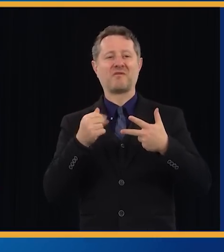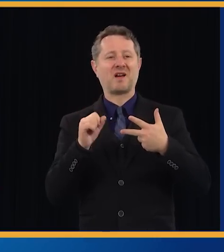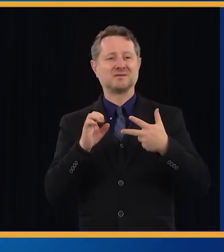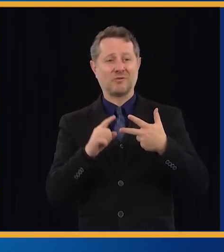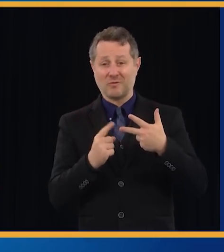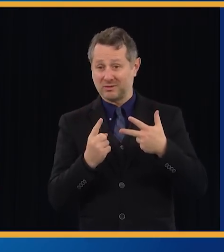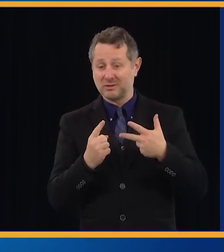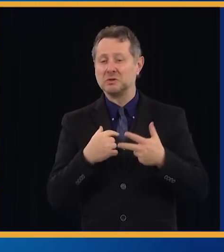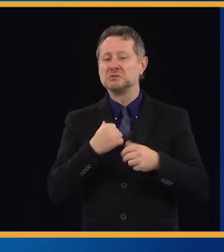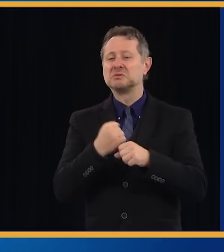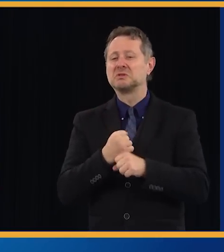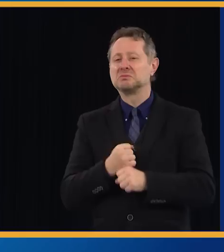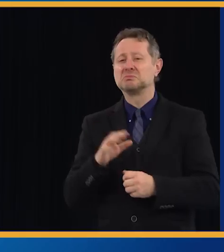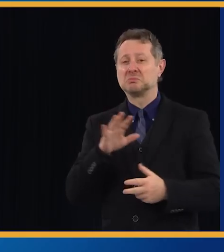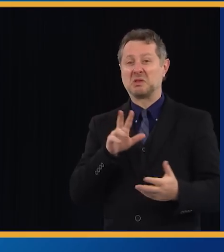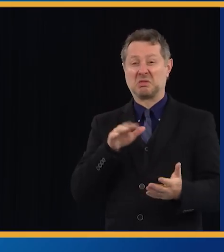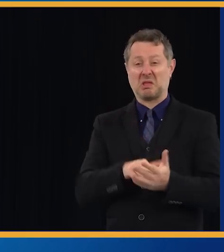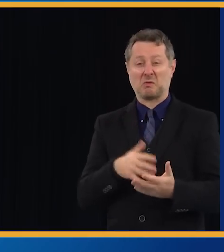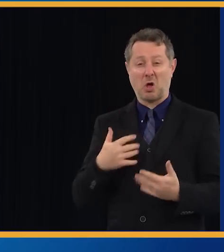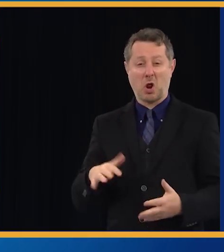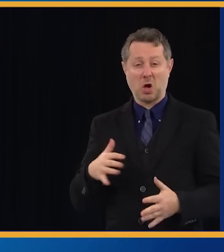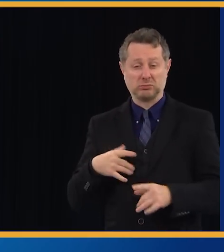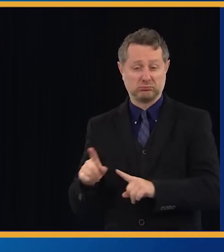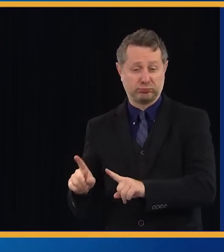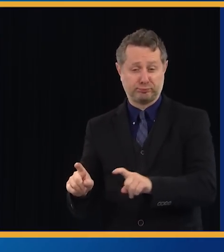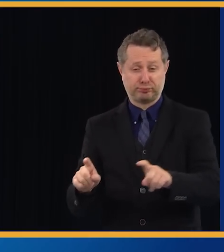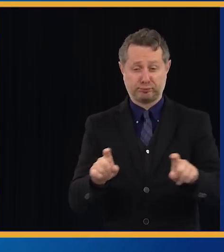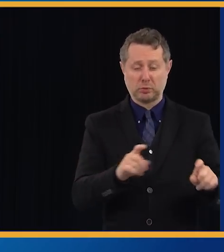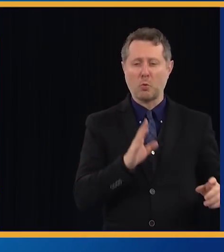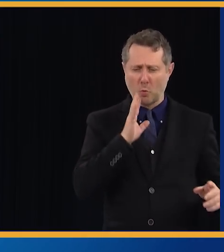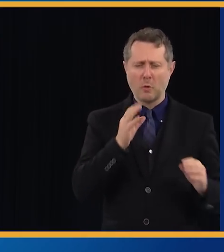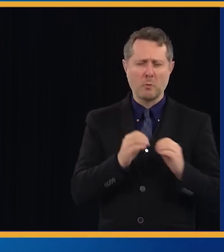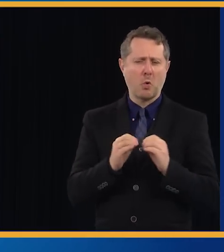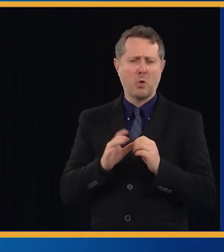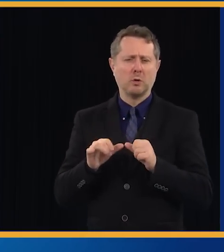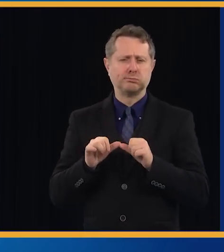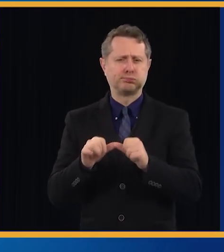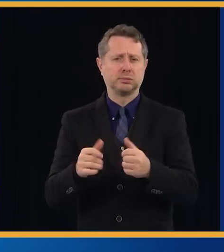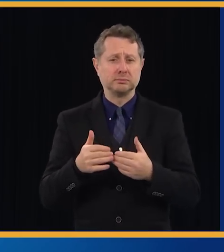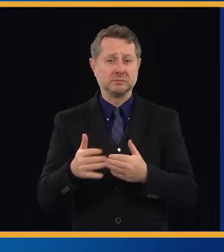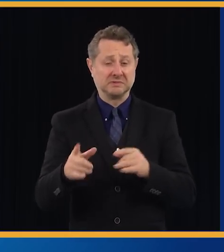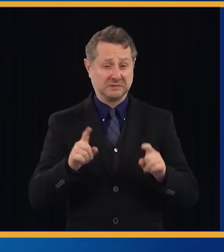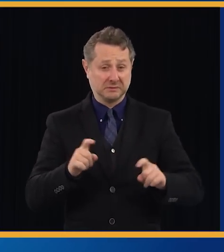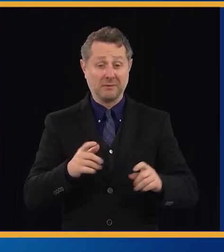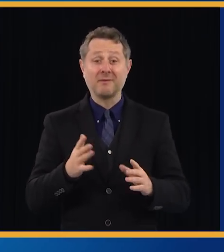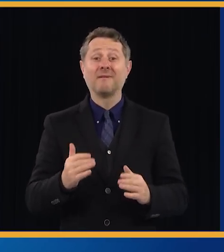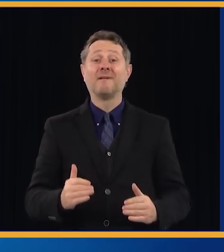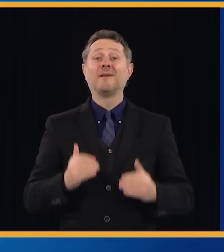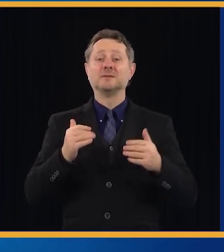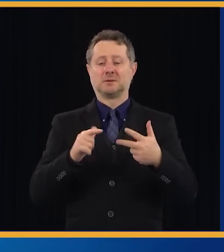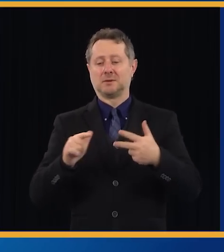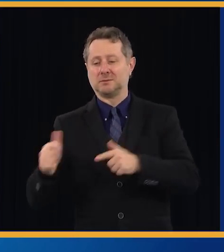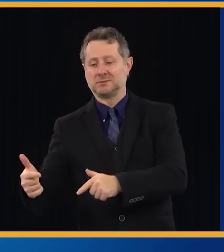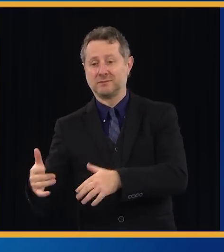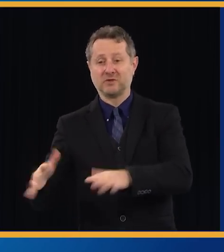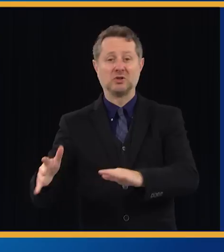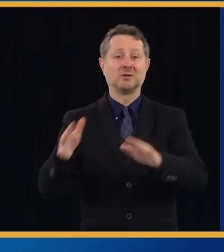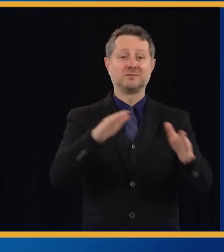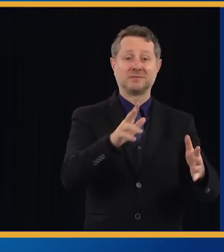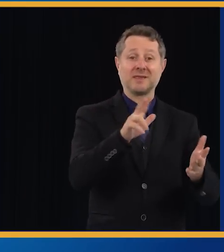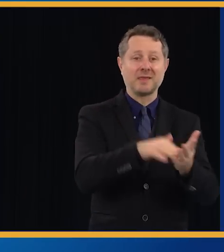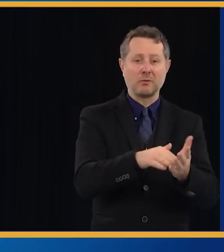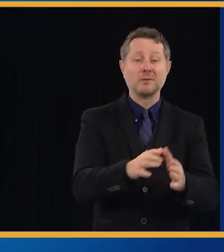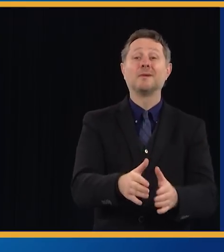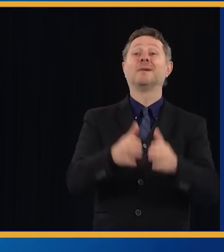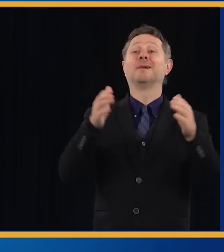tests. We're going to continue this testing on a rolling basis. We'll have a larger and larger sample, but I want to